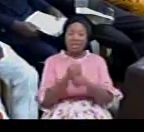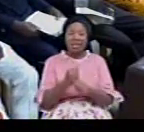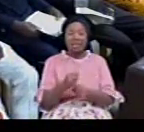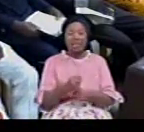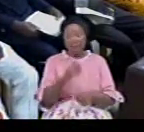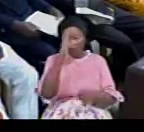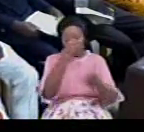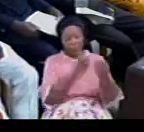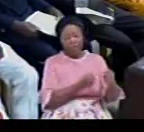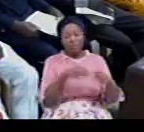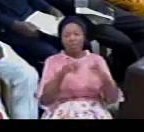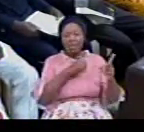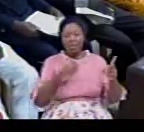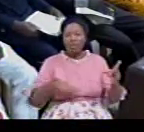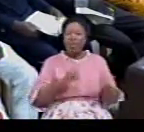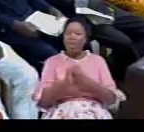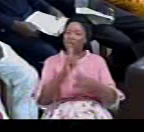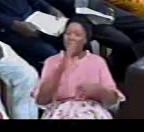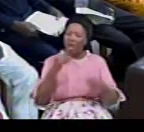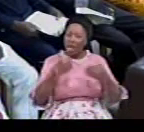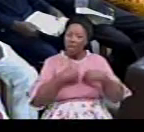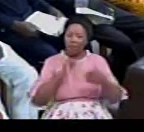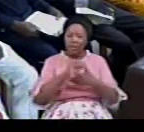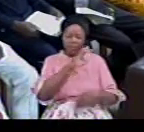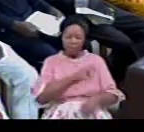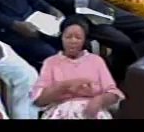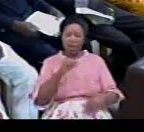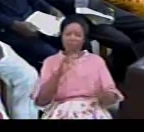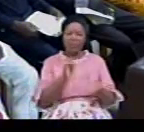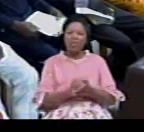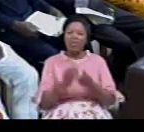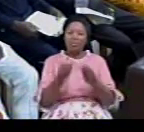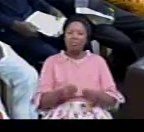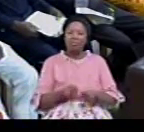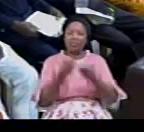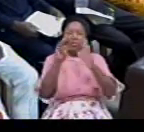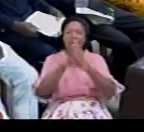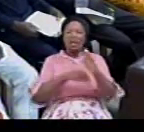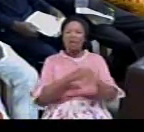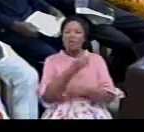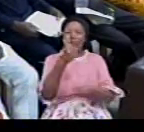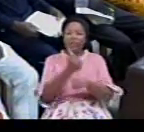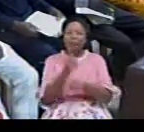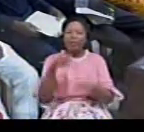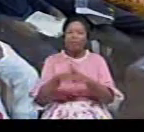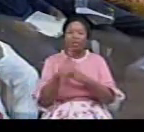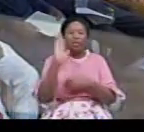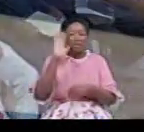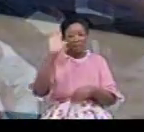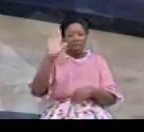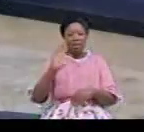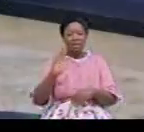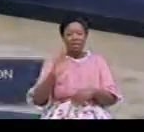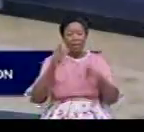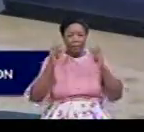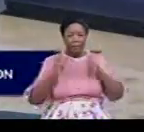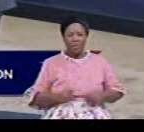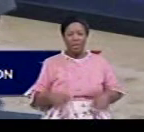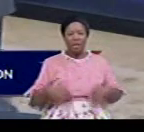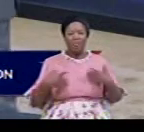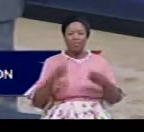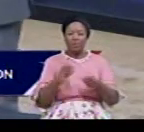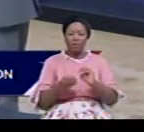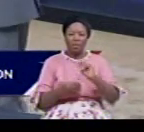actually has the benefit of the atonement confirmed in his personal life. Number three is